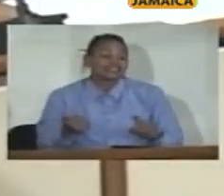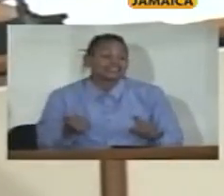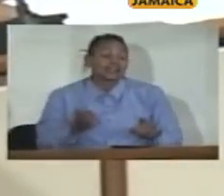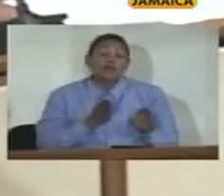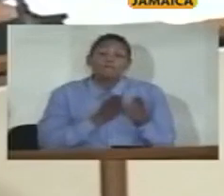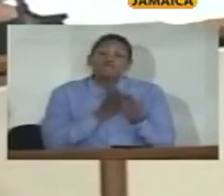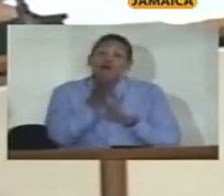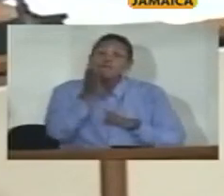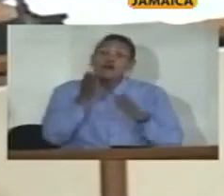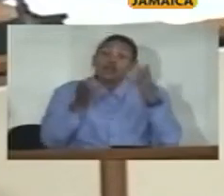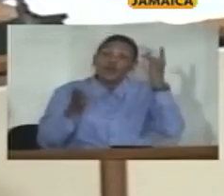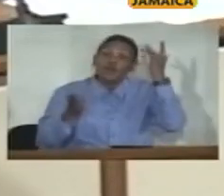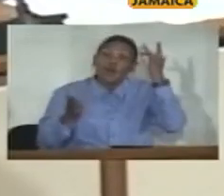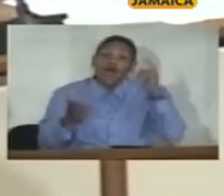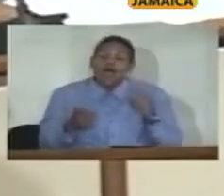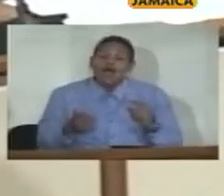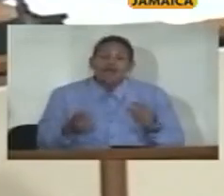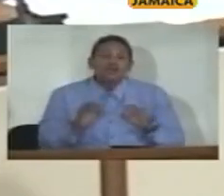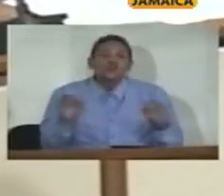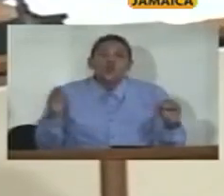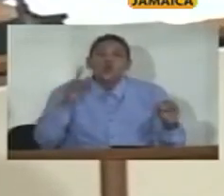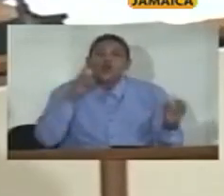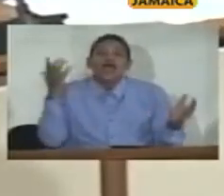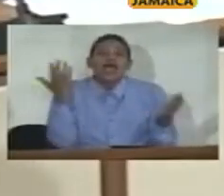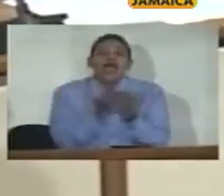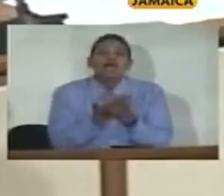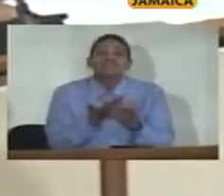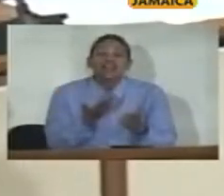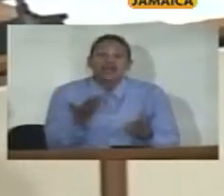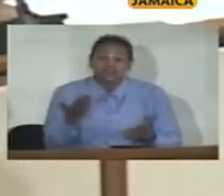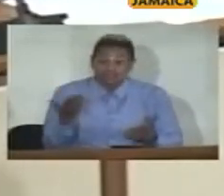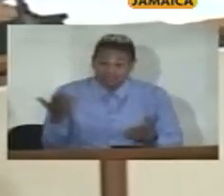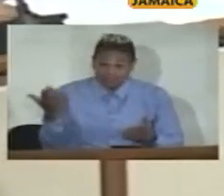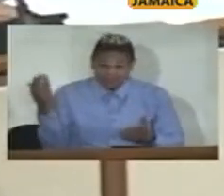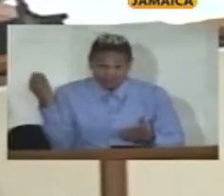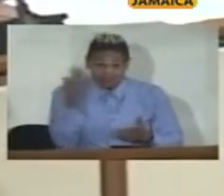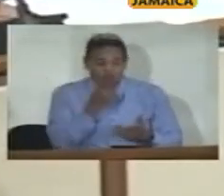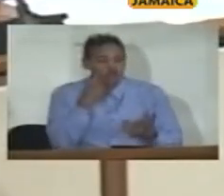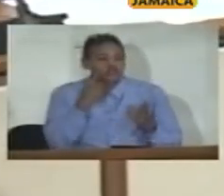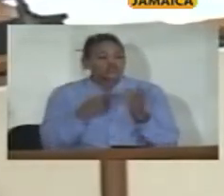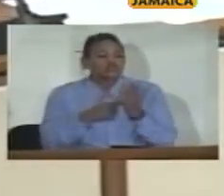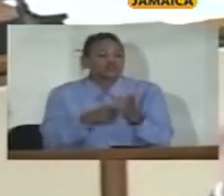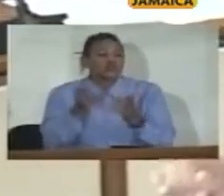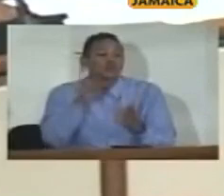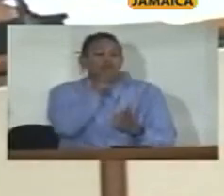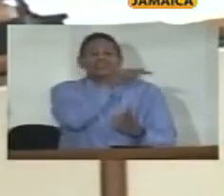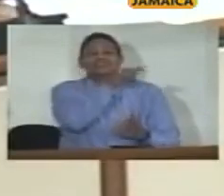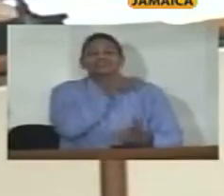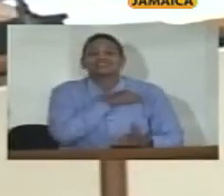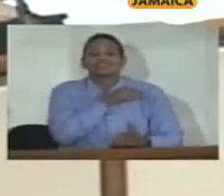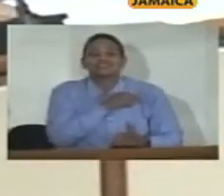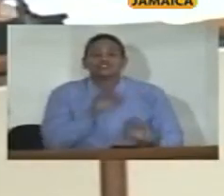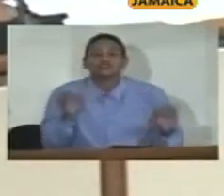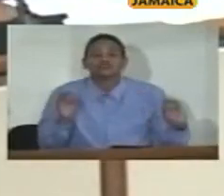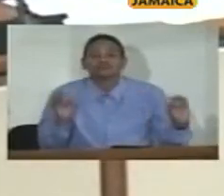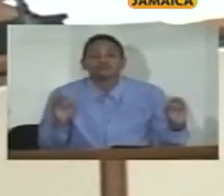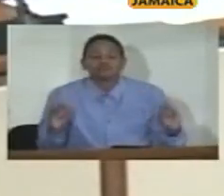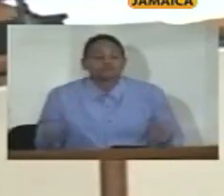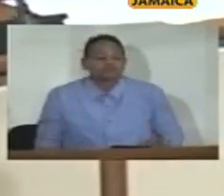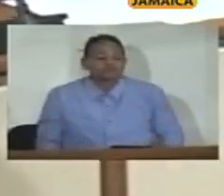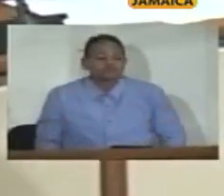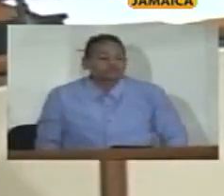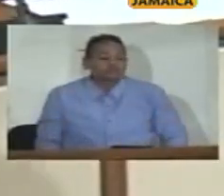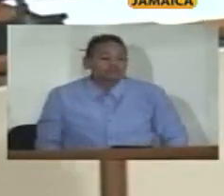primarily because no evidence has been brought to show where he is guilty. We are not